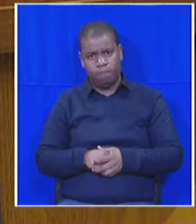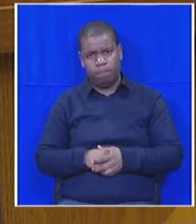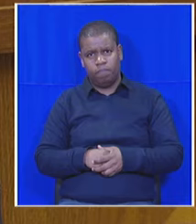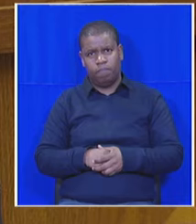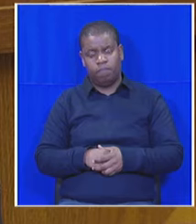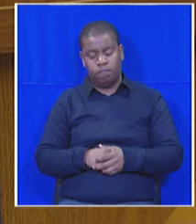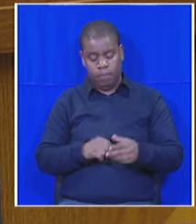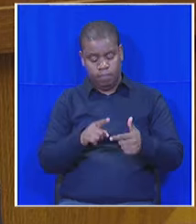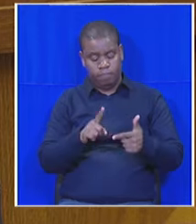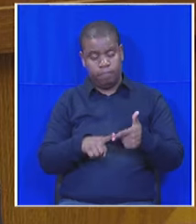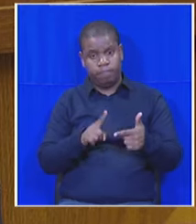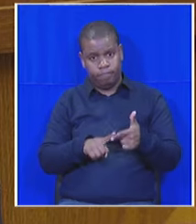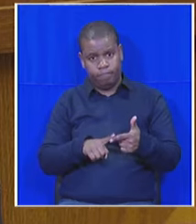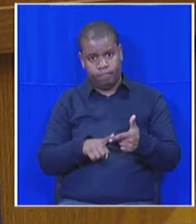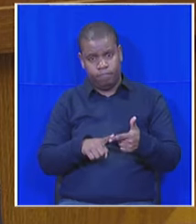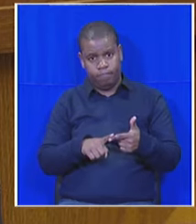Okwesibili,